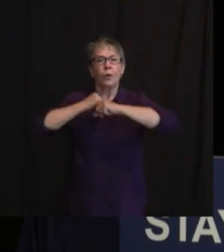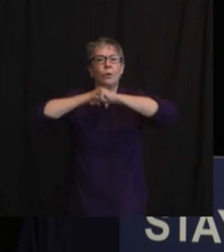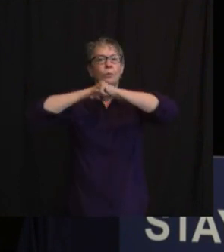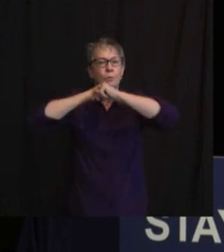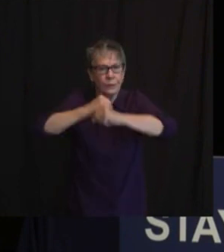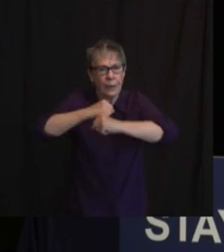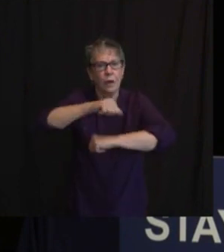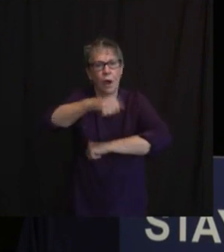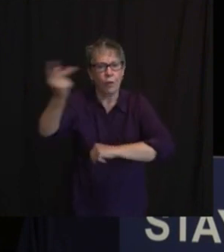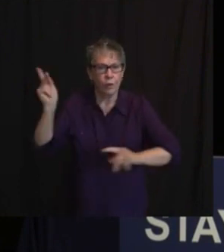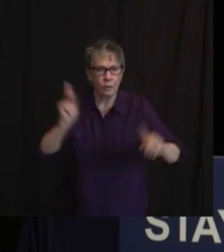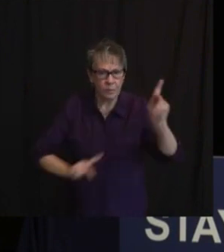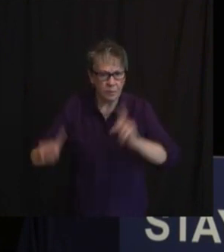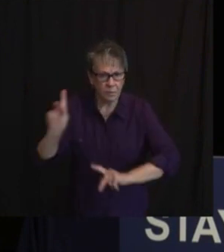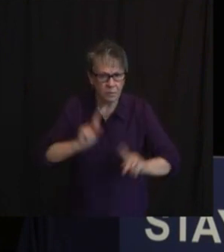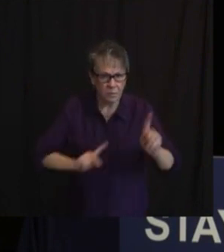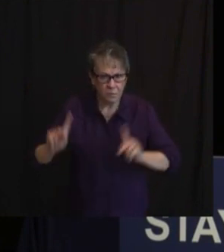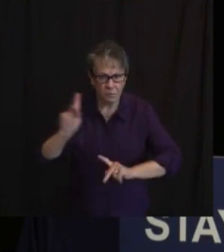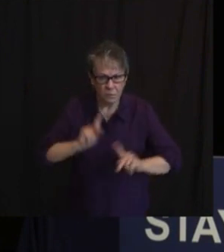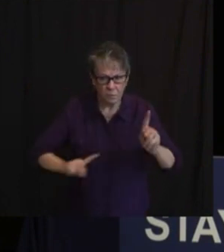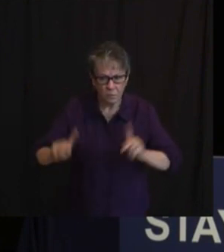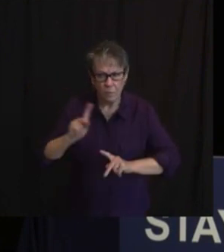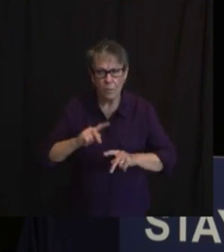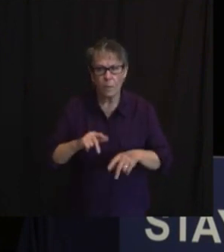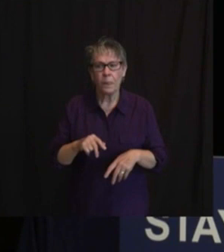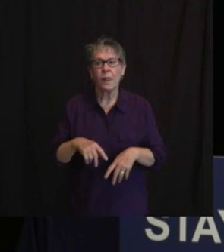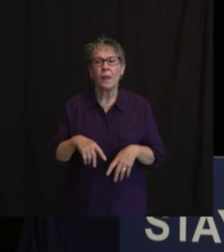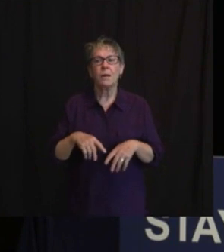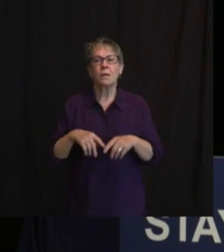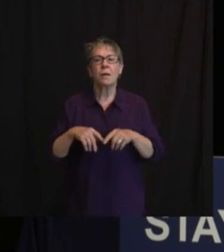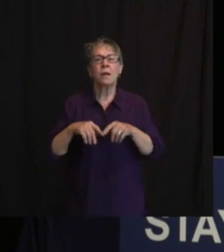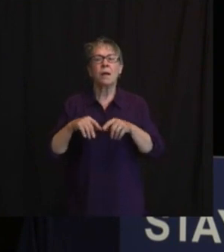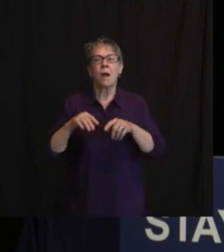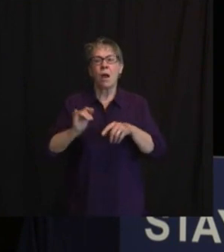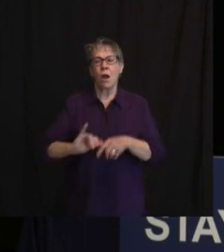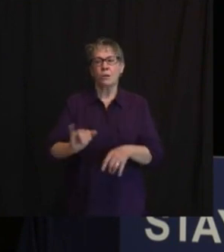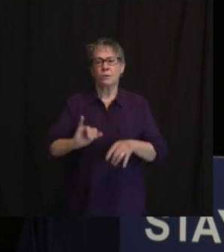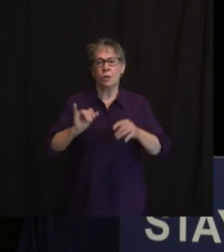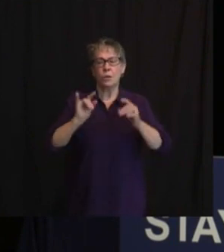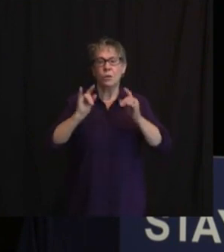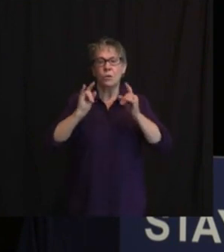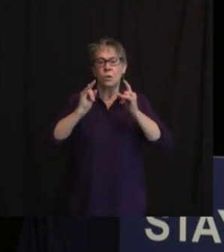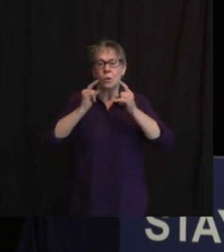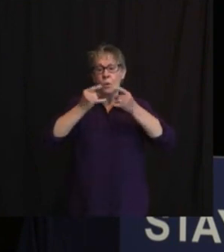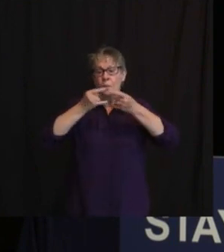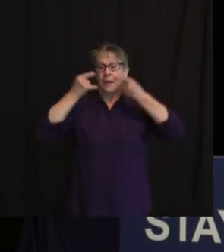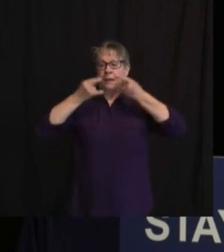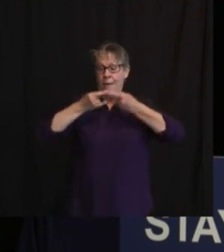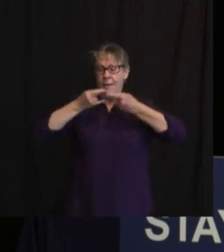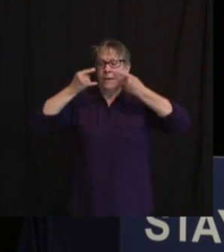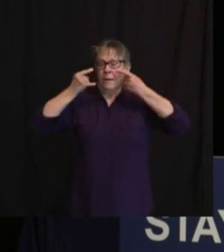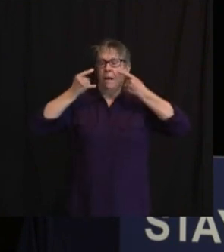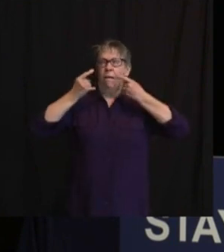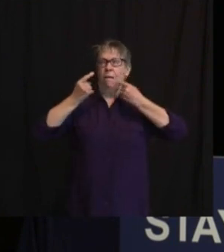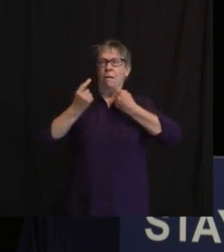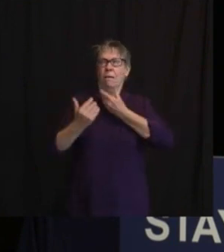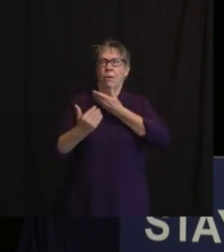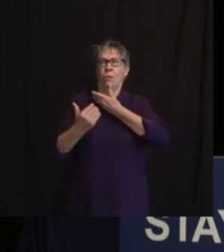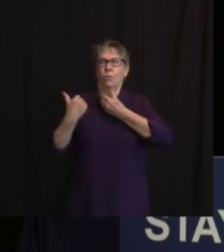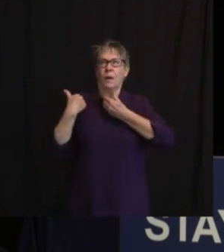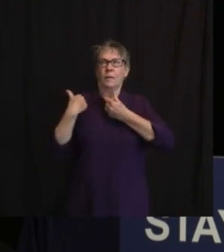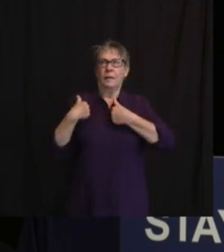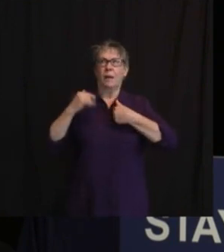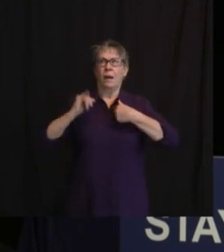us that don't touch your face. Because remember, contamination, your hands might be dirty. If